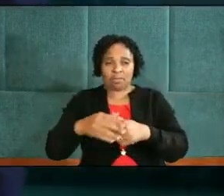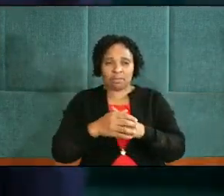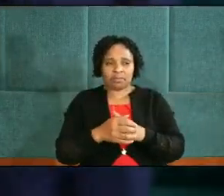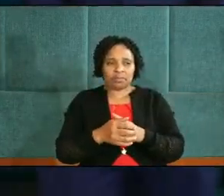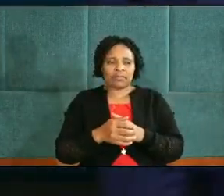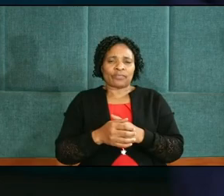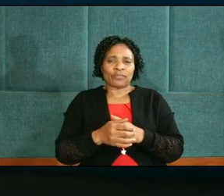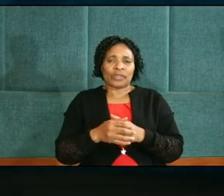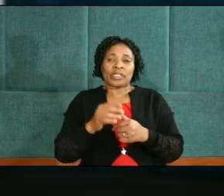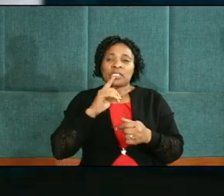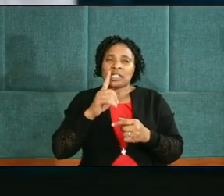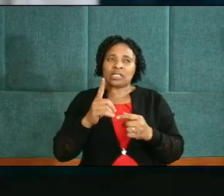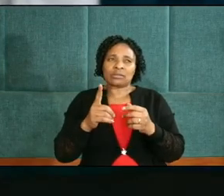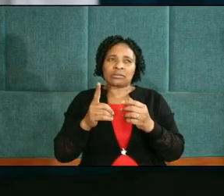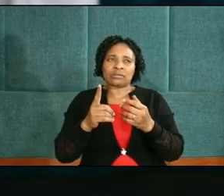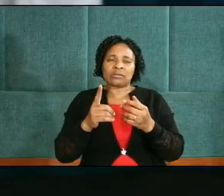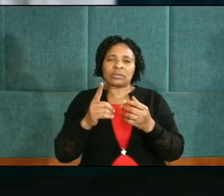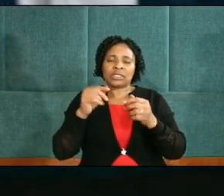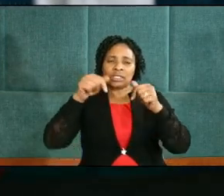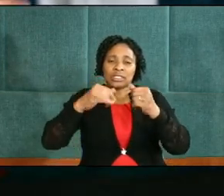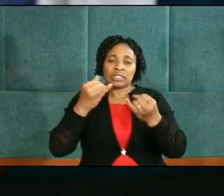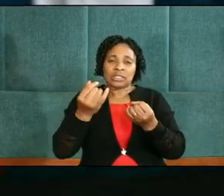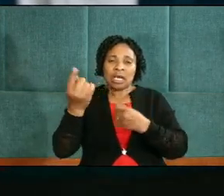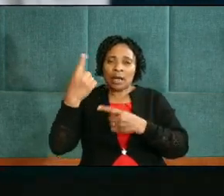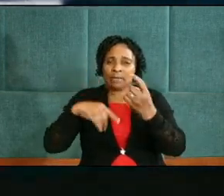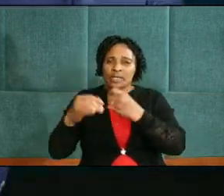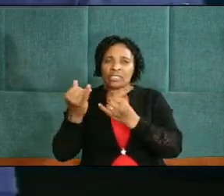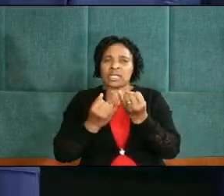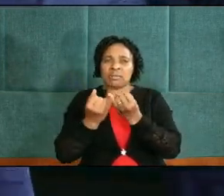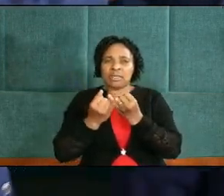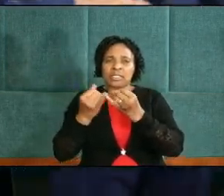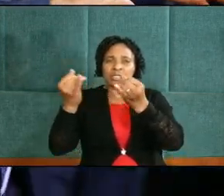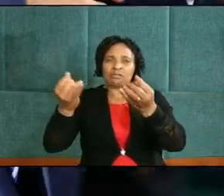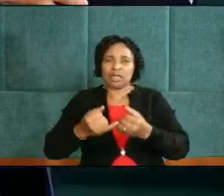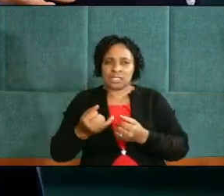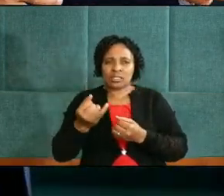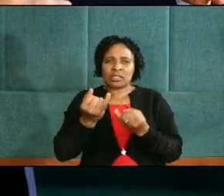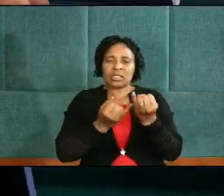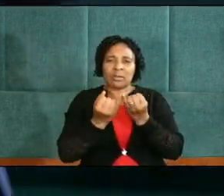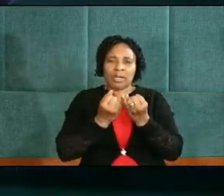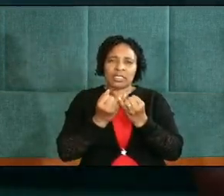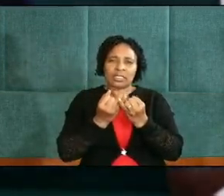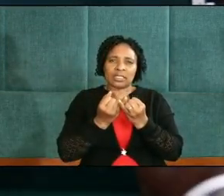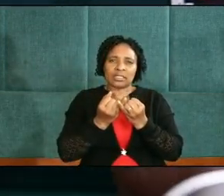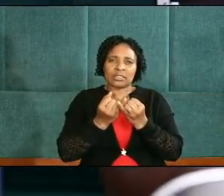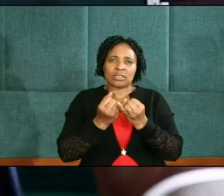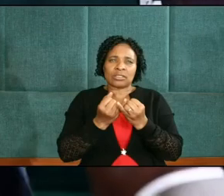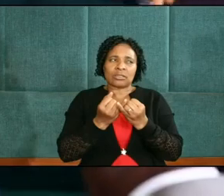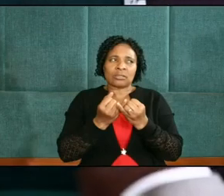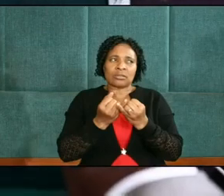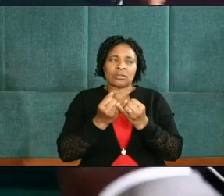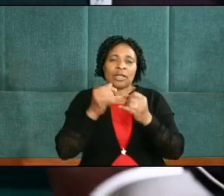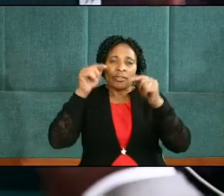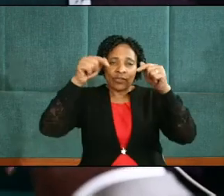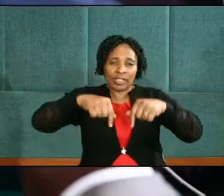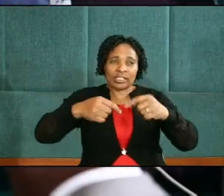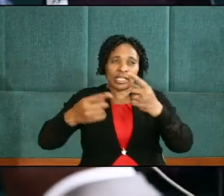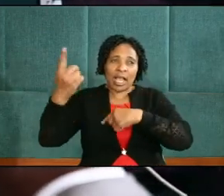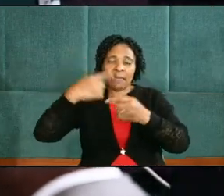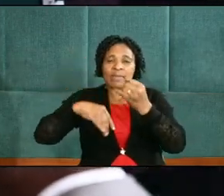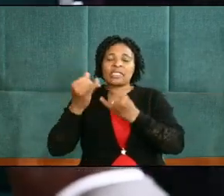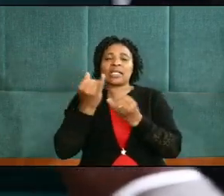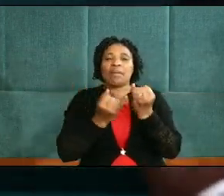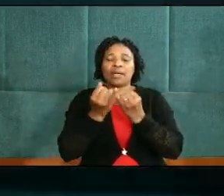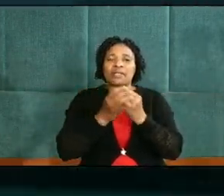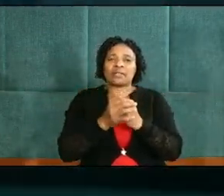I'm going to invite you to come. Says, hey God, this coming Sabbath, invite the pastors to join me. Come on up, pastors. Hey Lord, this coming